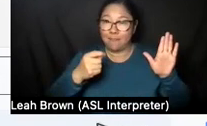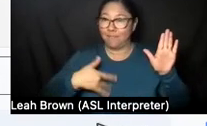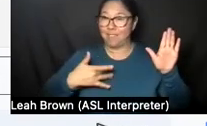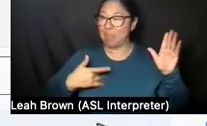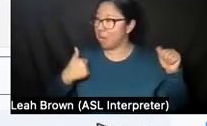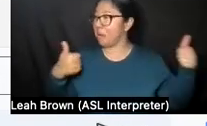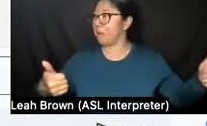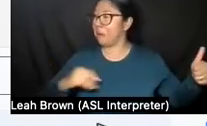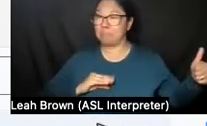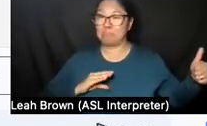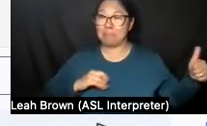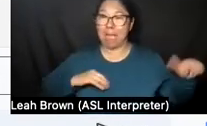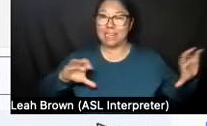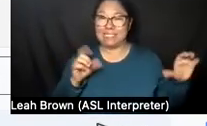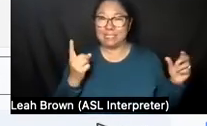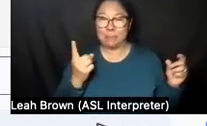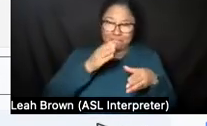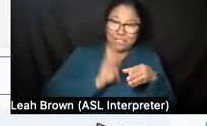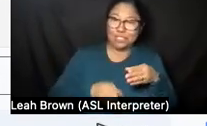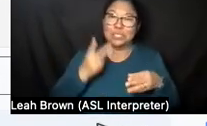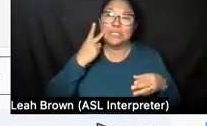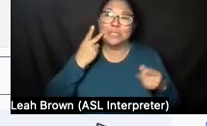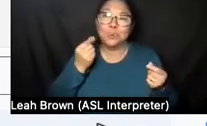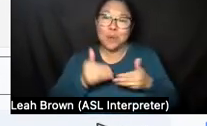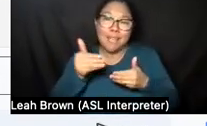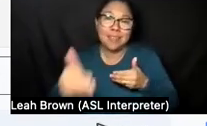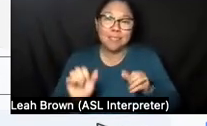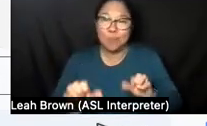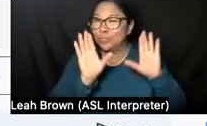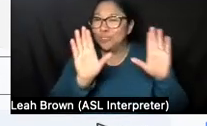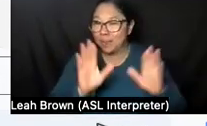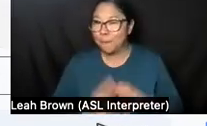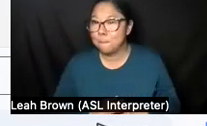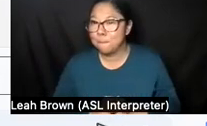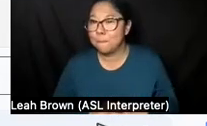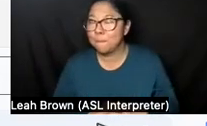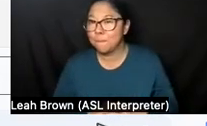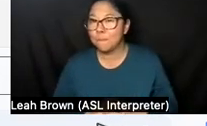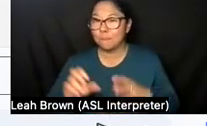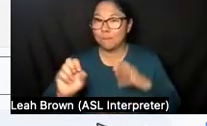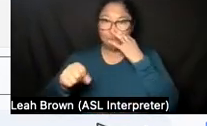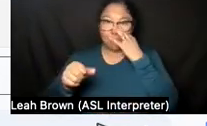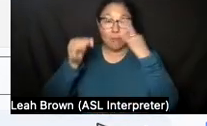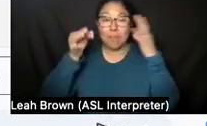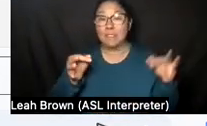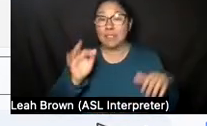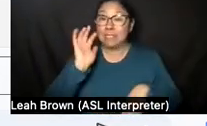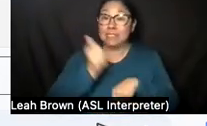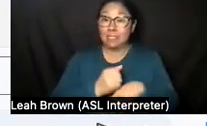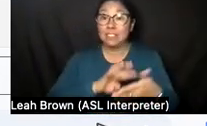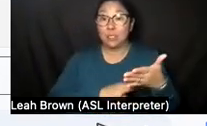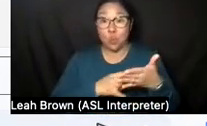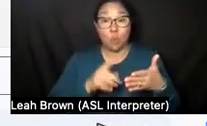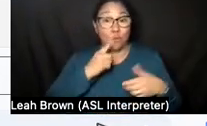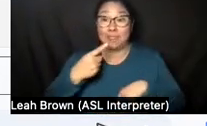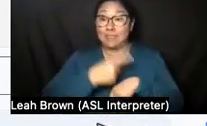done. Let's see what I can do next. So that can be motivating to certain people. Yeah, definitely setting a schedule for the day. Mm-hmm. And